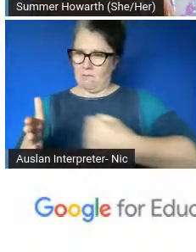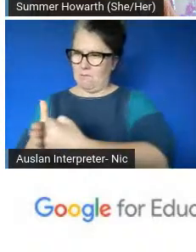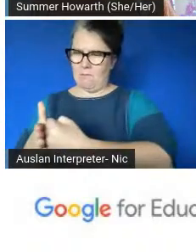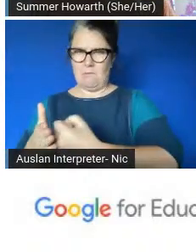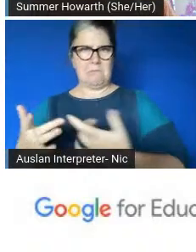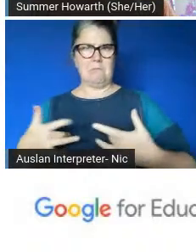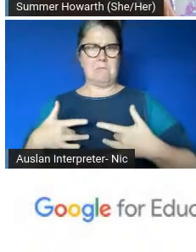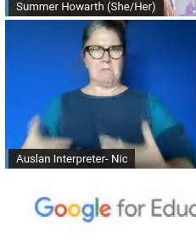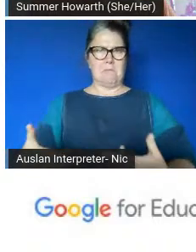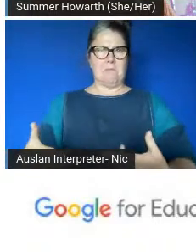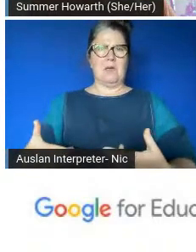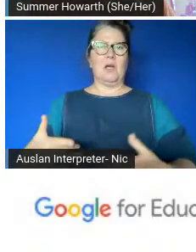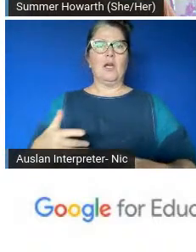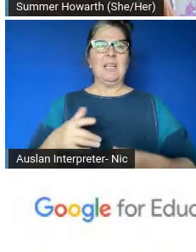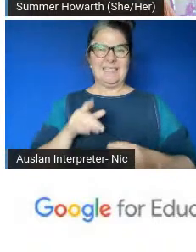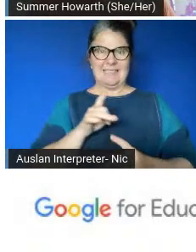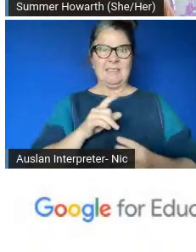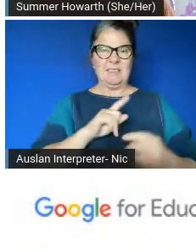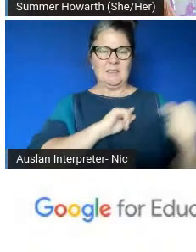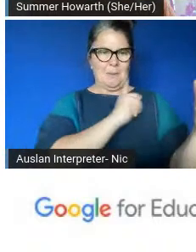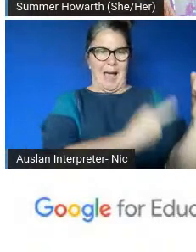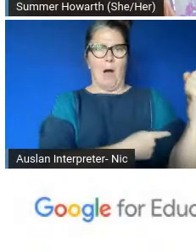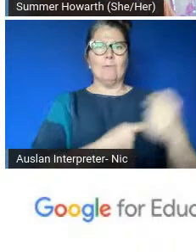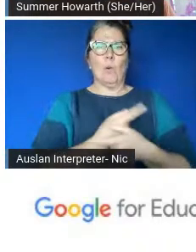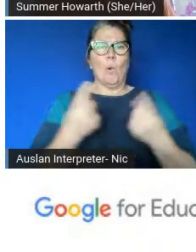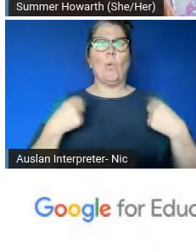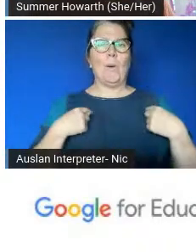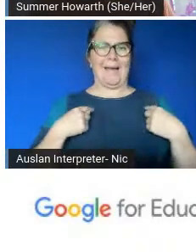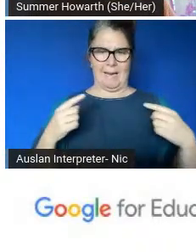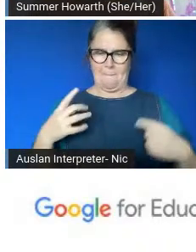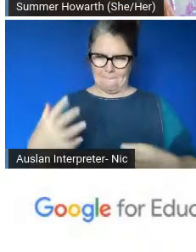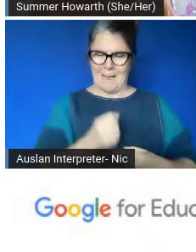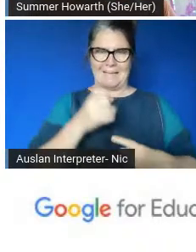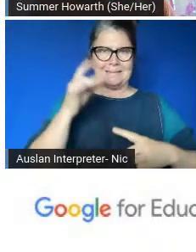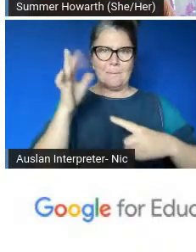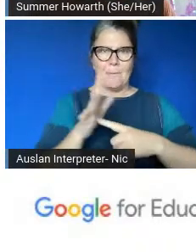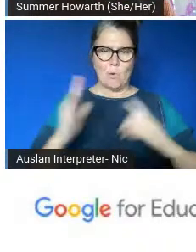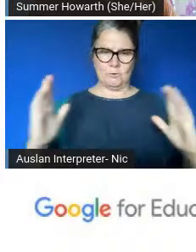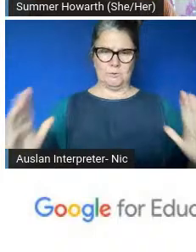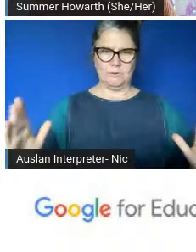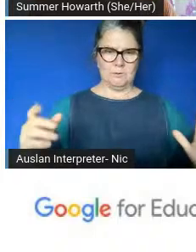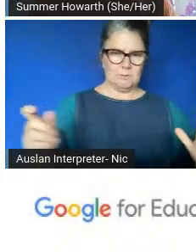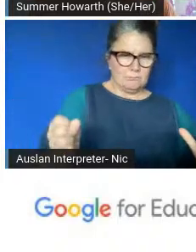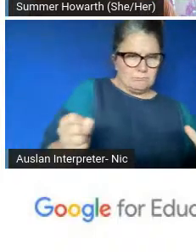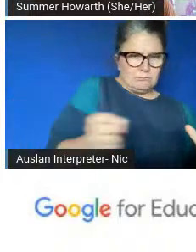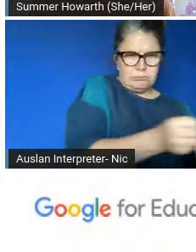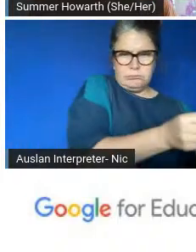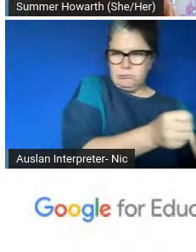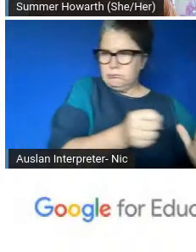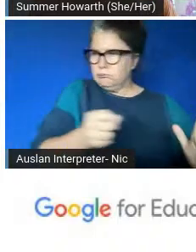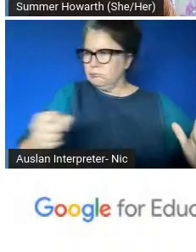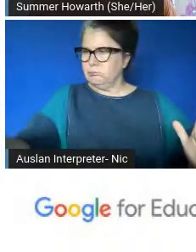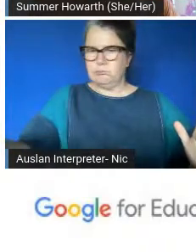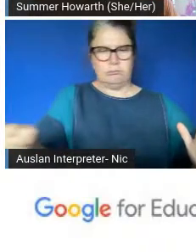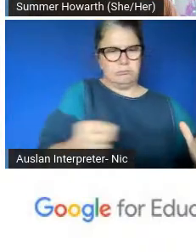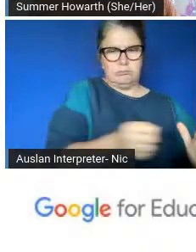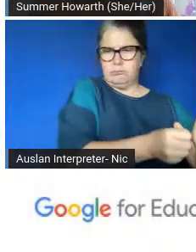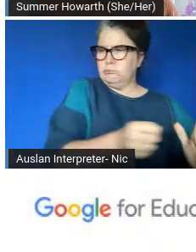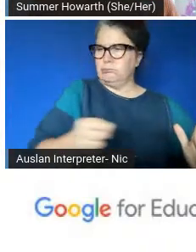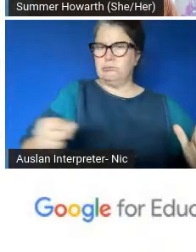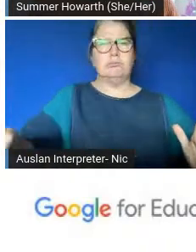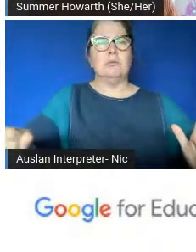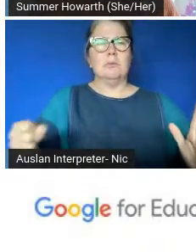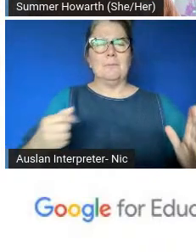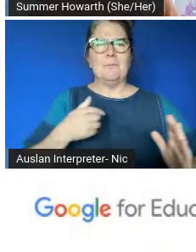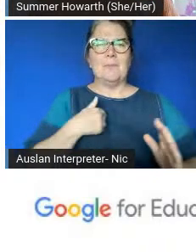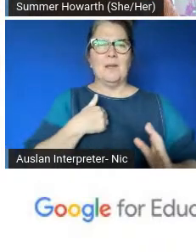of a spectrum at any given time, and we move between those. Do you want to share a little bit about the ladder of